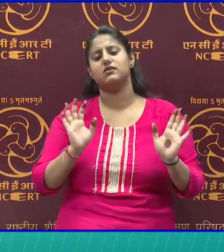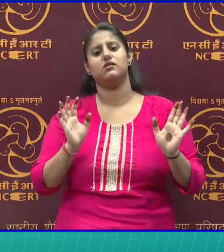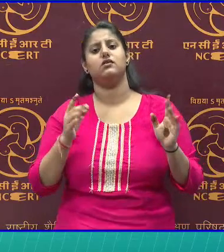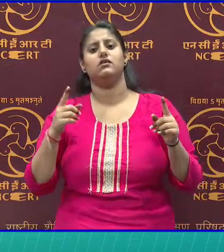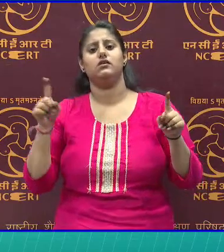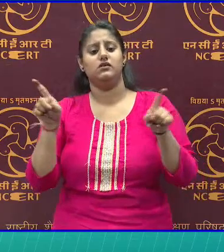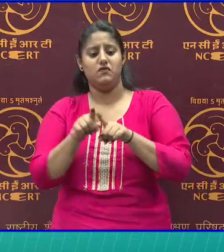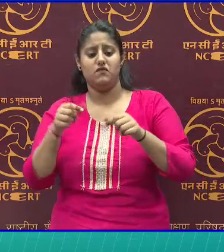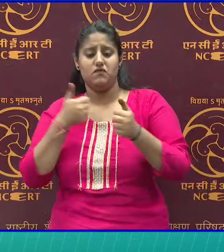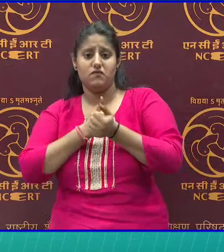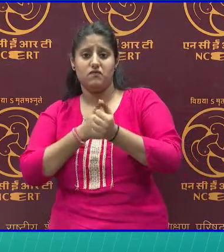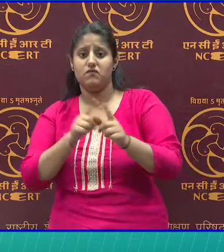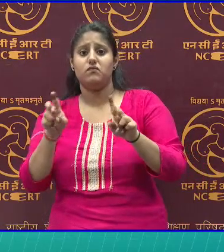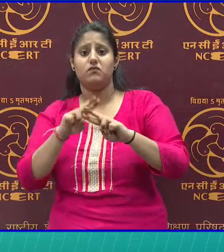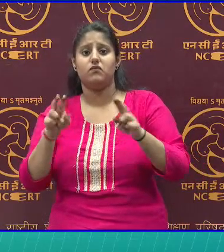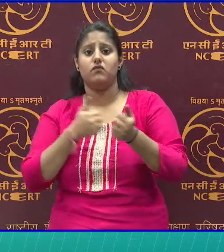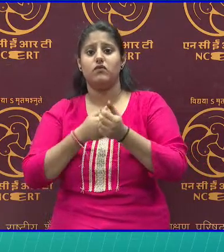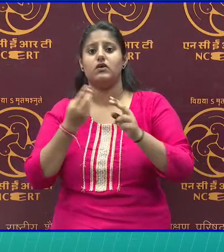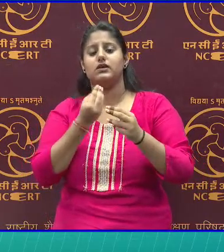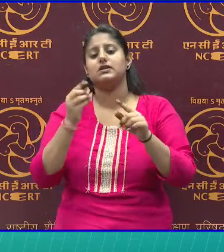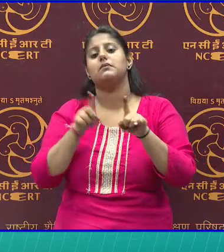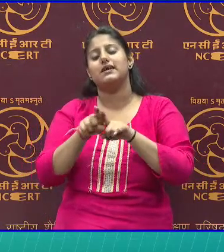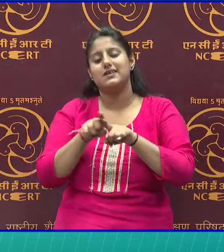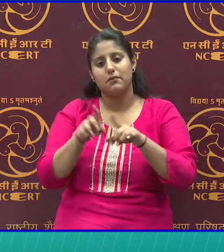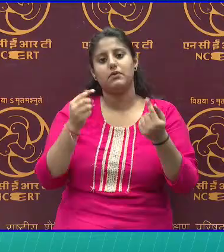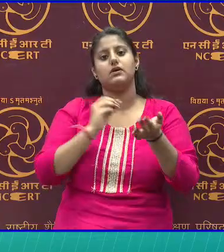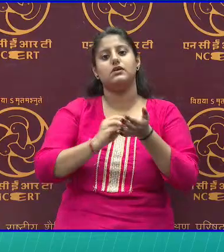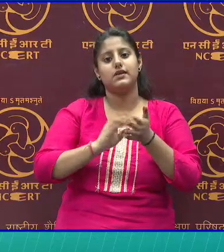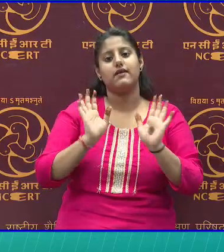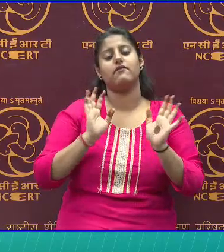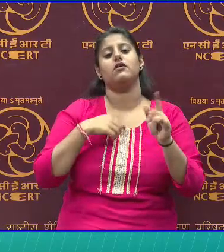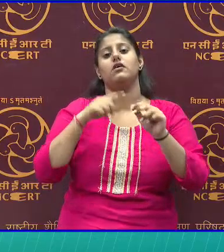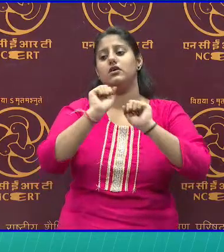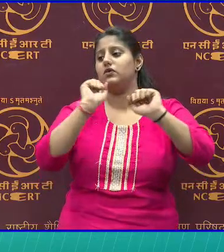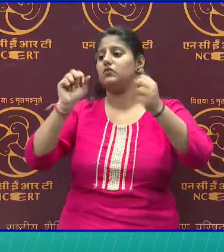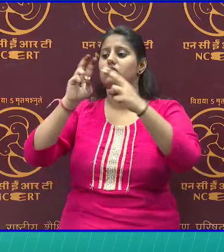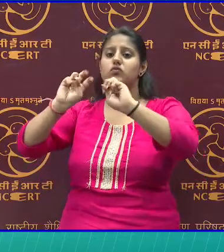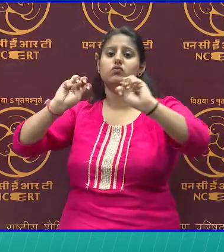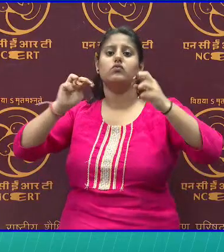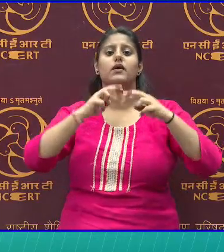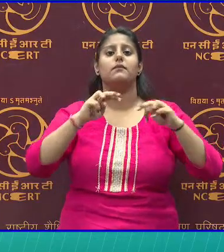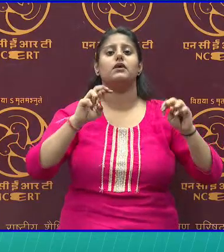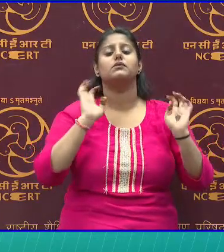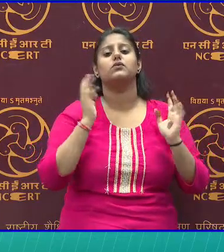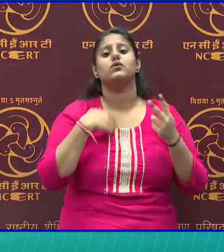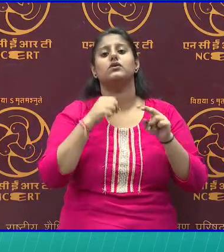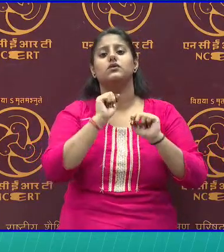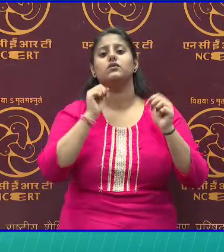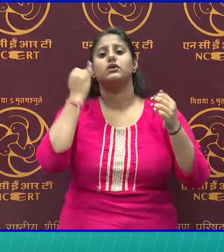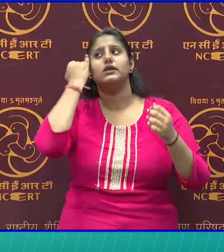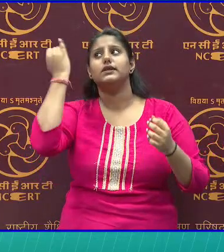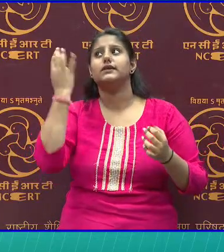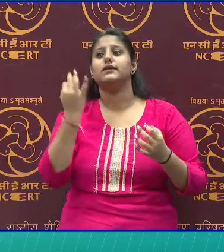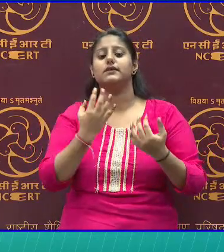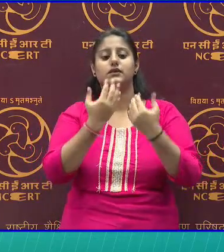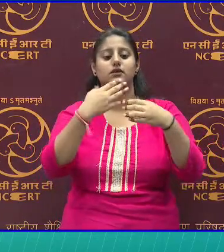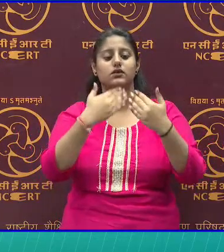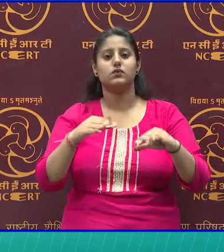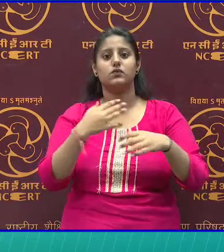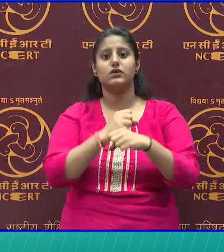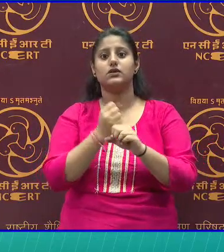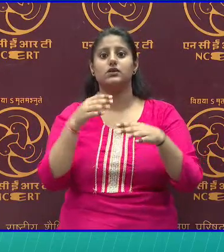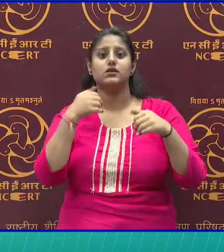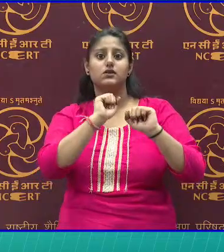The exemplars, we have given examples, you should explore in your own local context, and students can be very creative, unleash